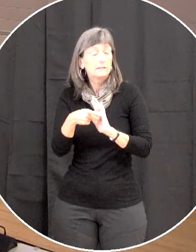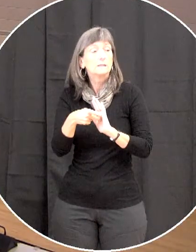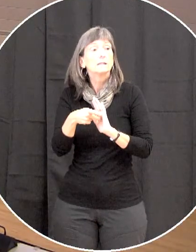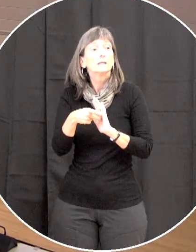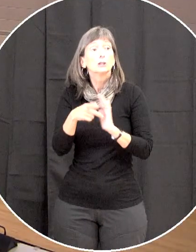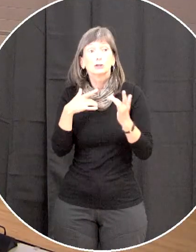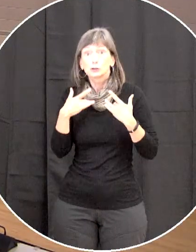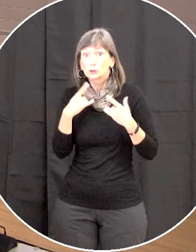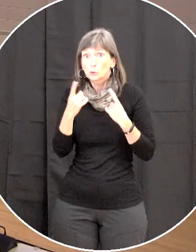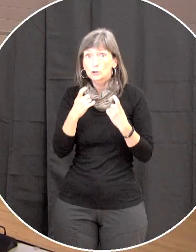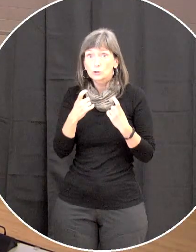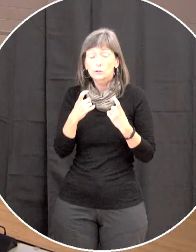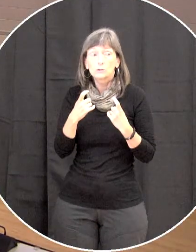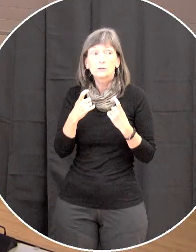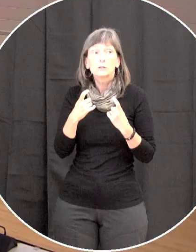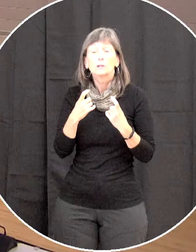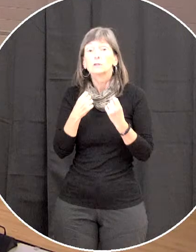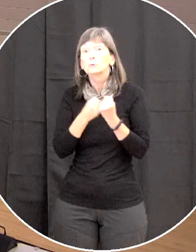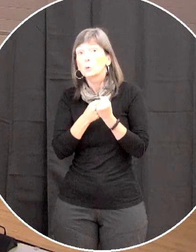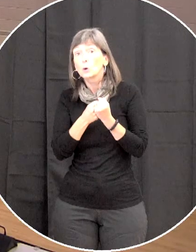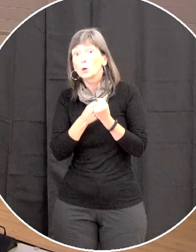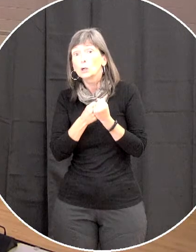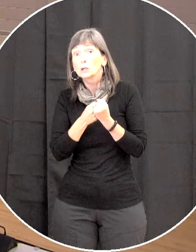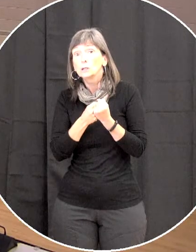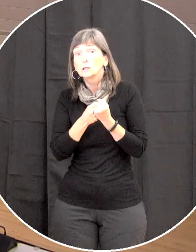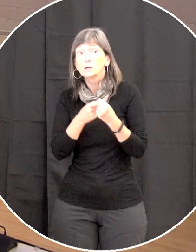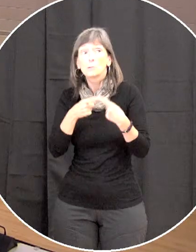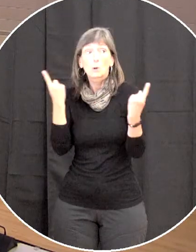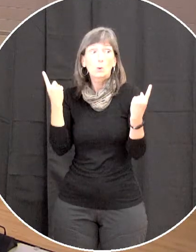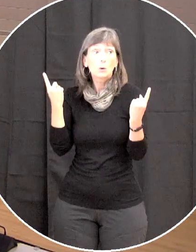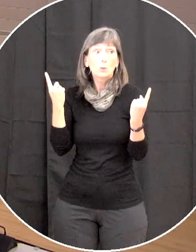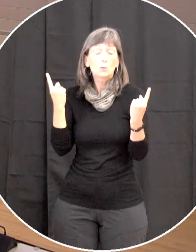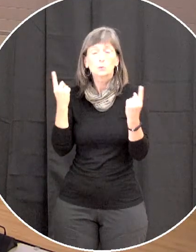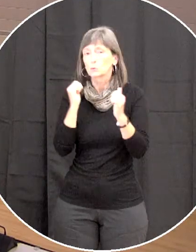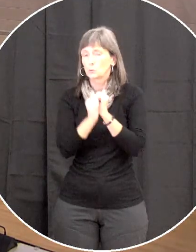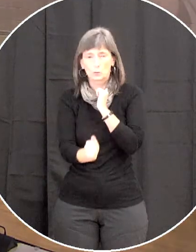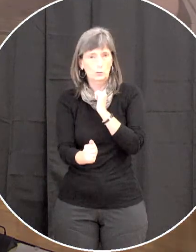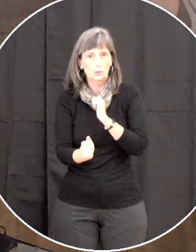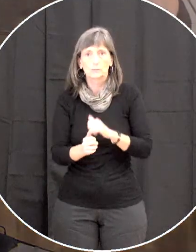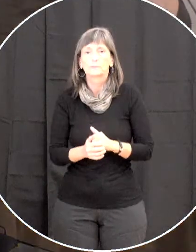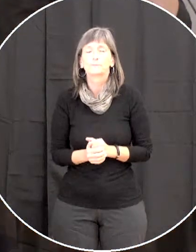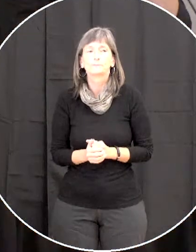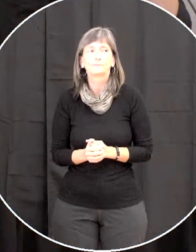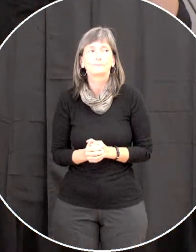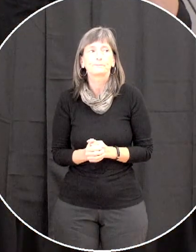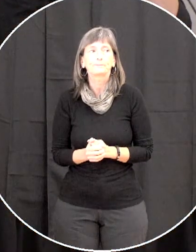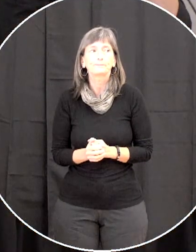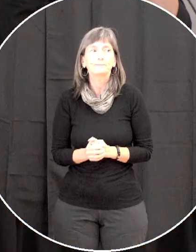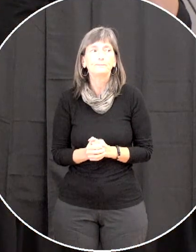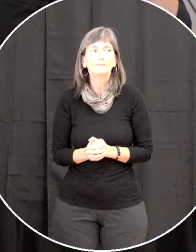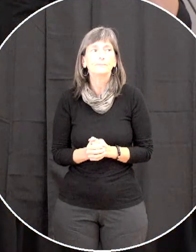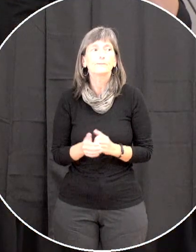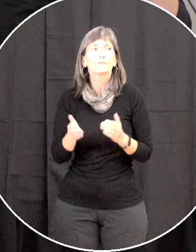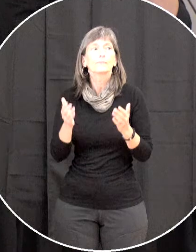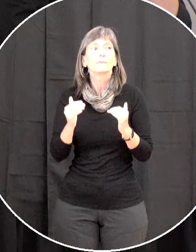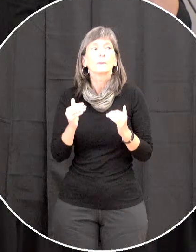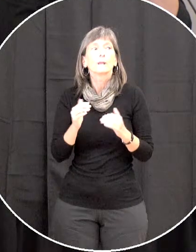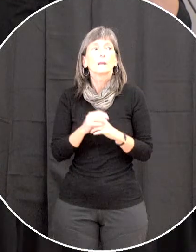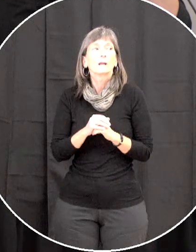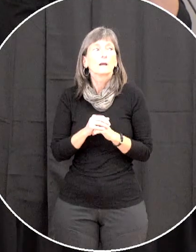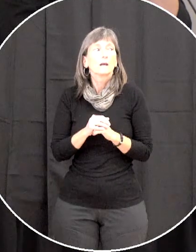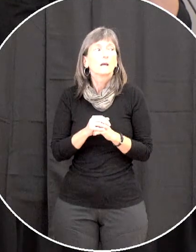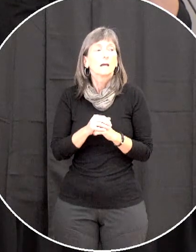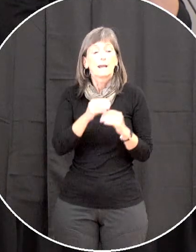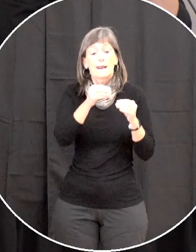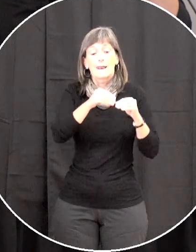concerns? Hearing none, all in favor? Those against? Motion carries. The next one is the board approve the transfer